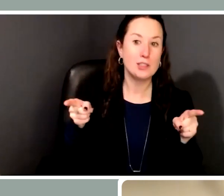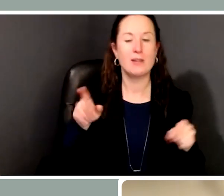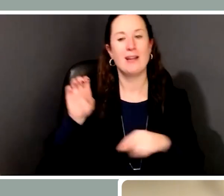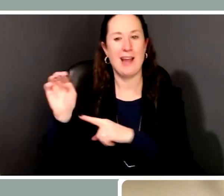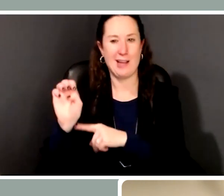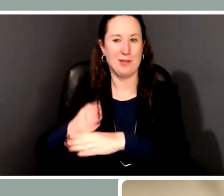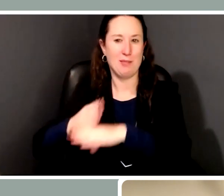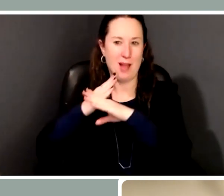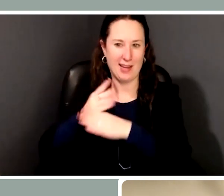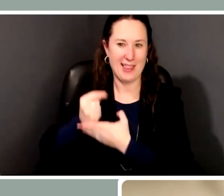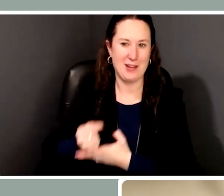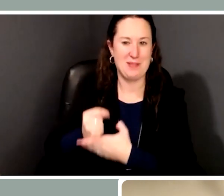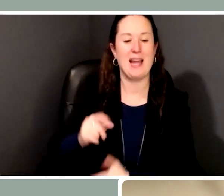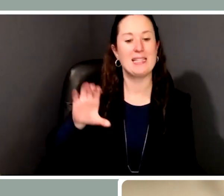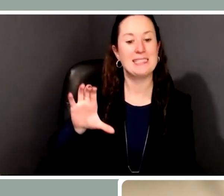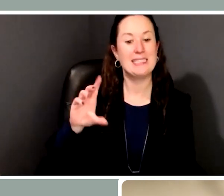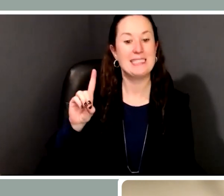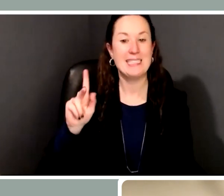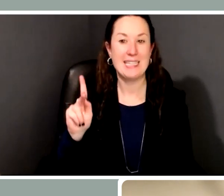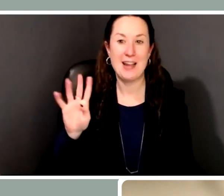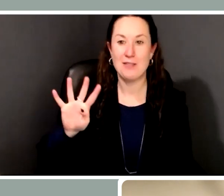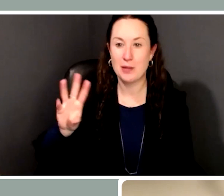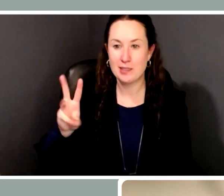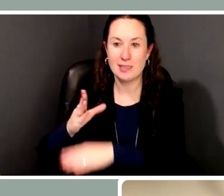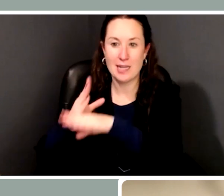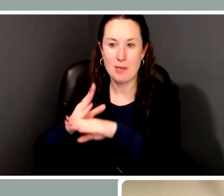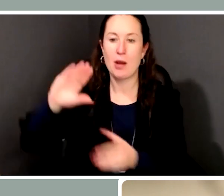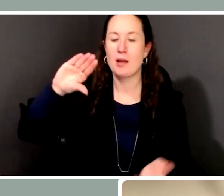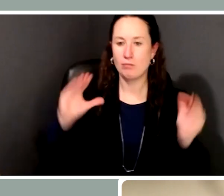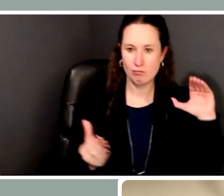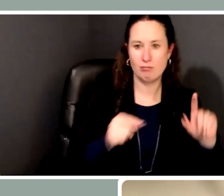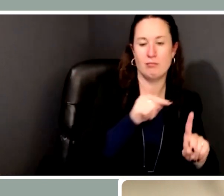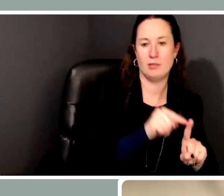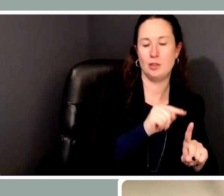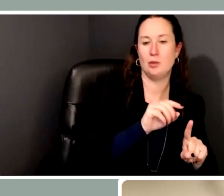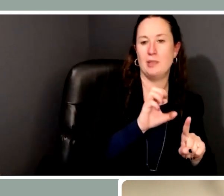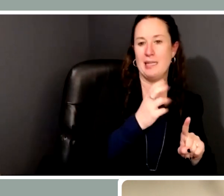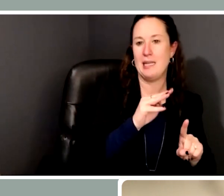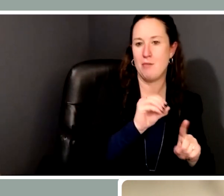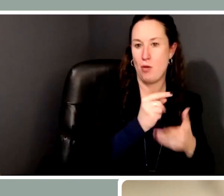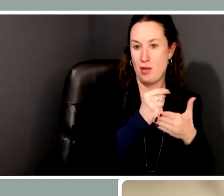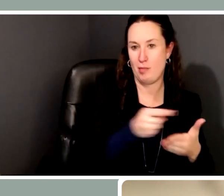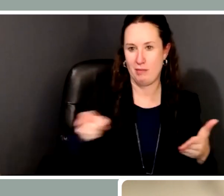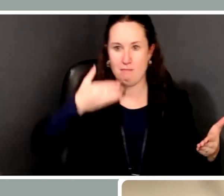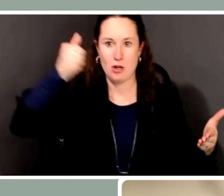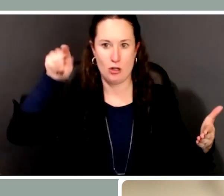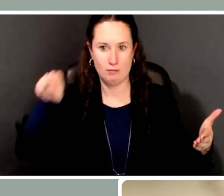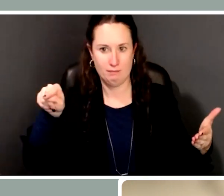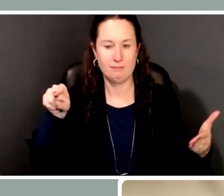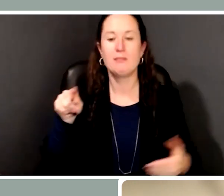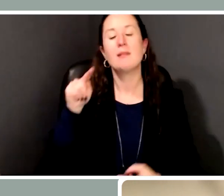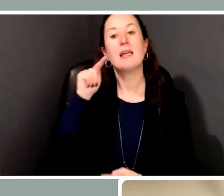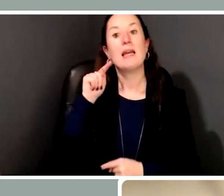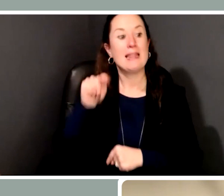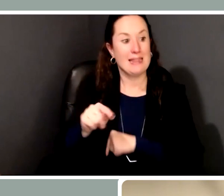and the CDK4/6 inhibitor, as opposed to with the chemotherapy. And I think that in this country, I